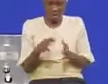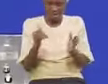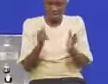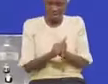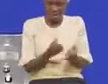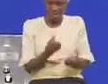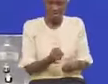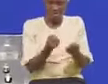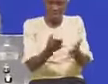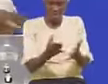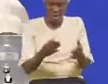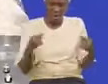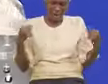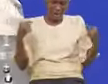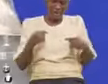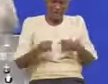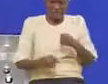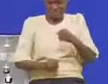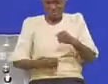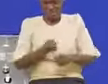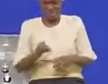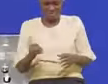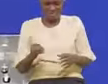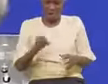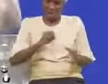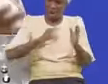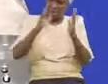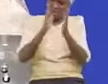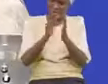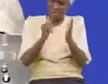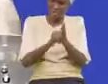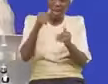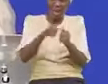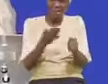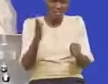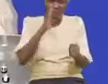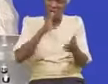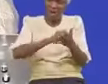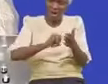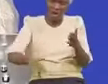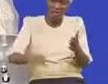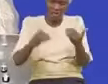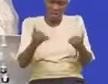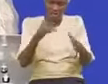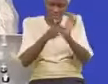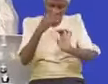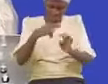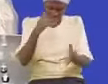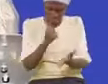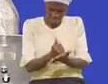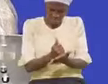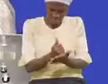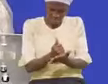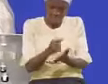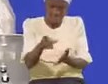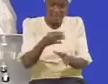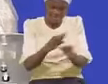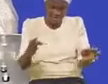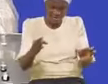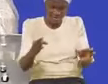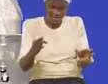and suffering. Sikale vova se se dono le funya funya womo. Be removed right. Odo kata Jovila. Free.